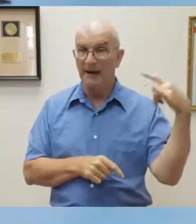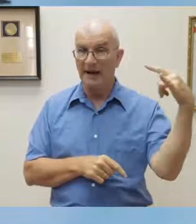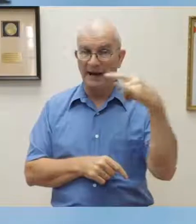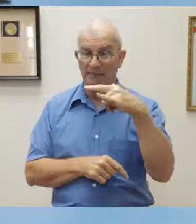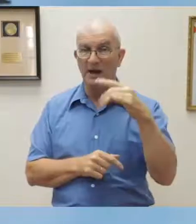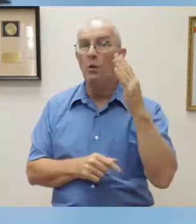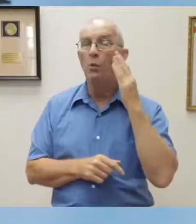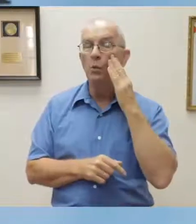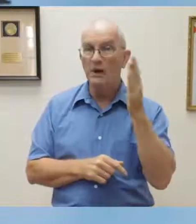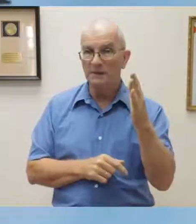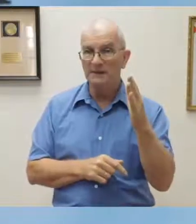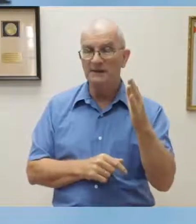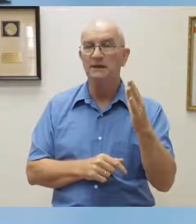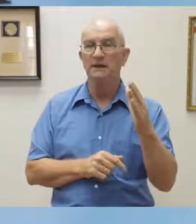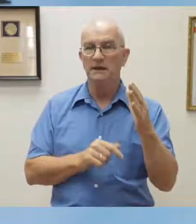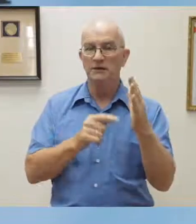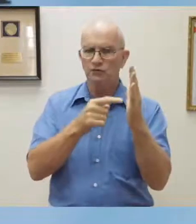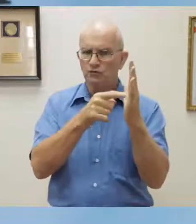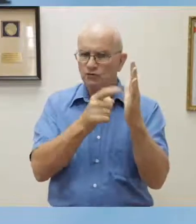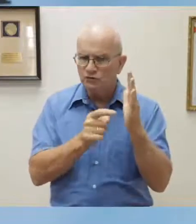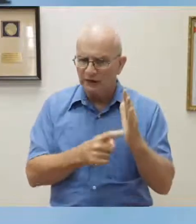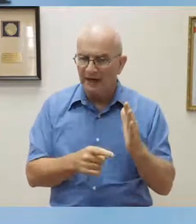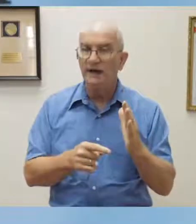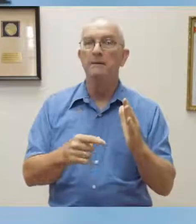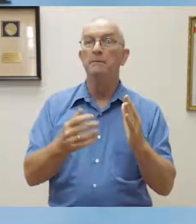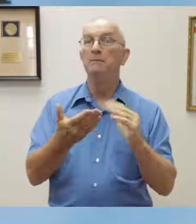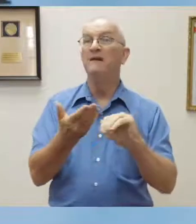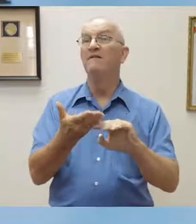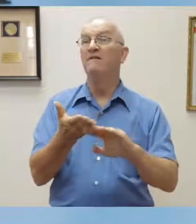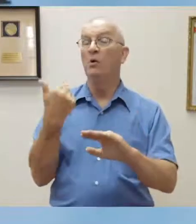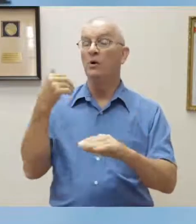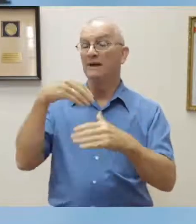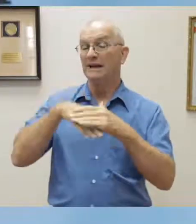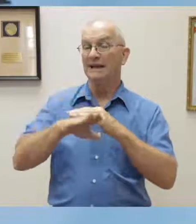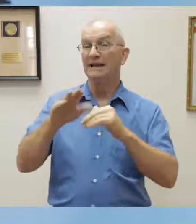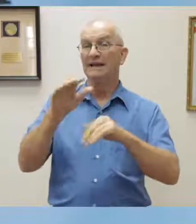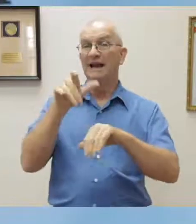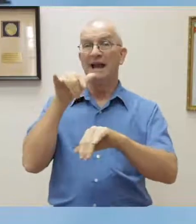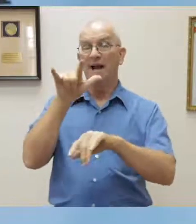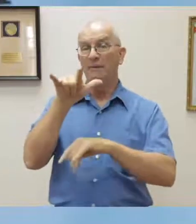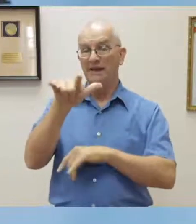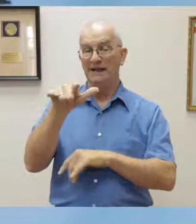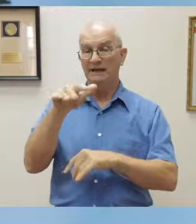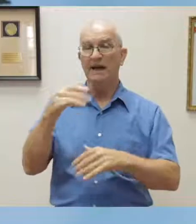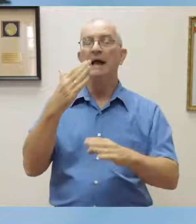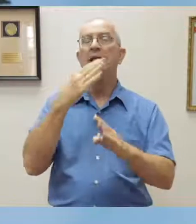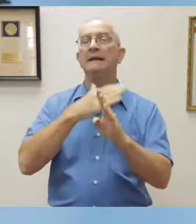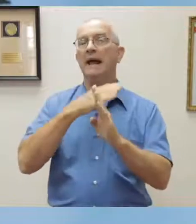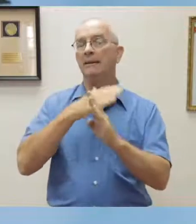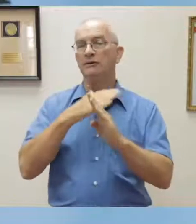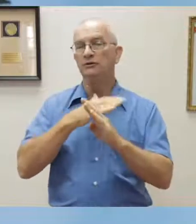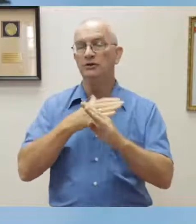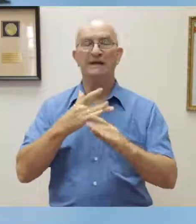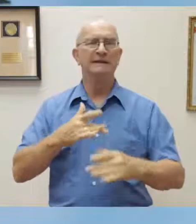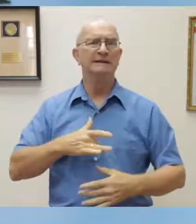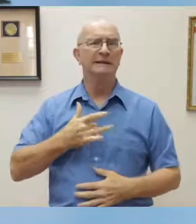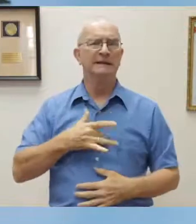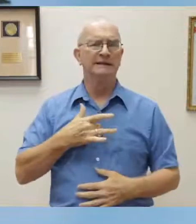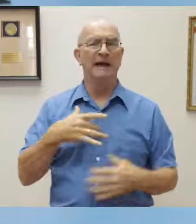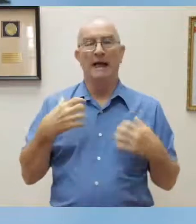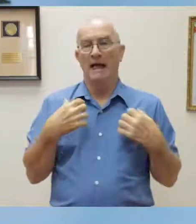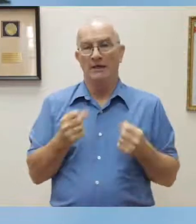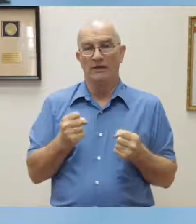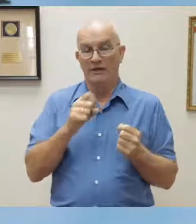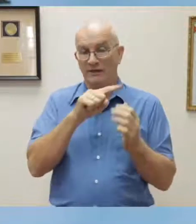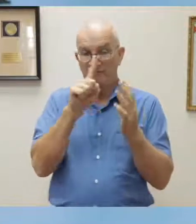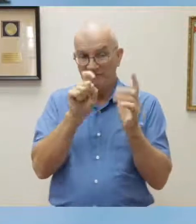Temperature, symptom checks, health assessments, and other COVID-specific exit or entry